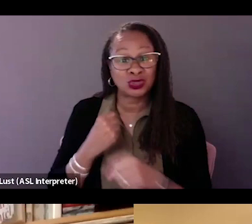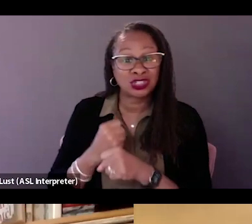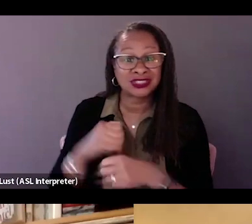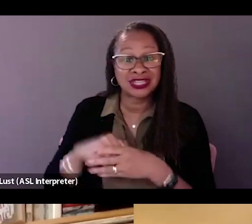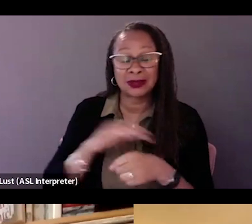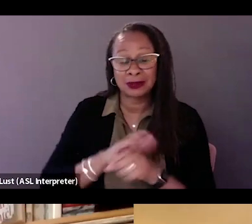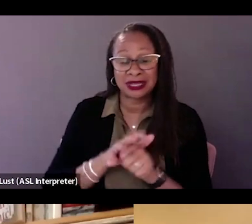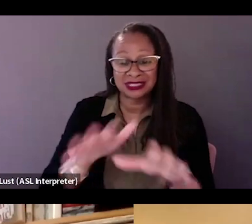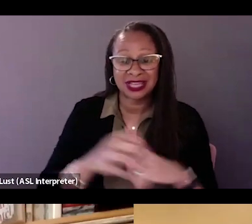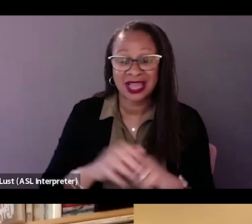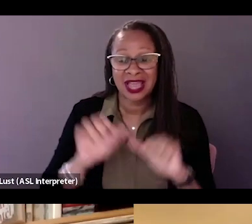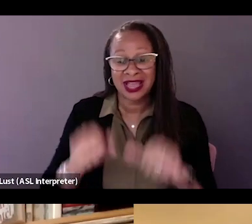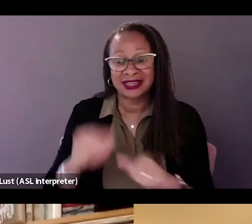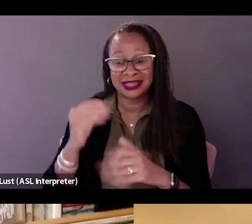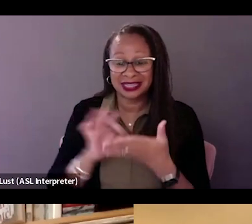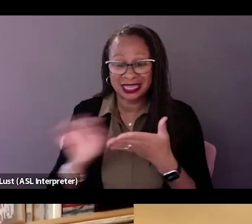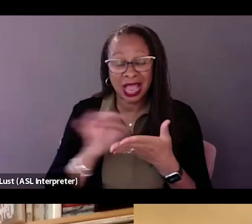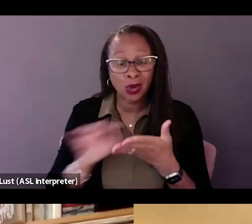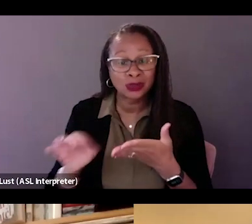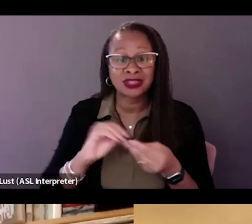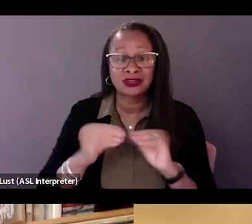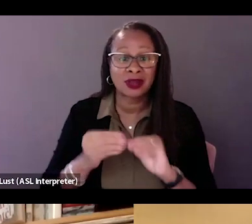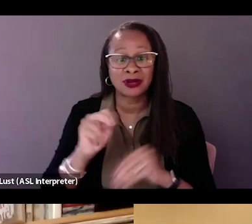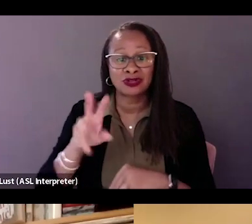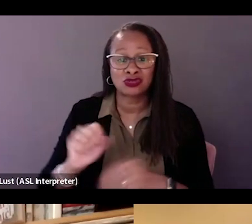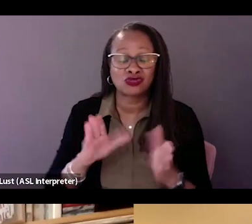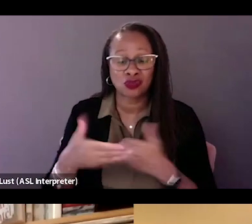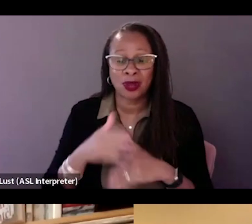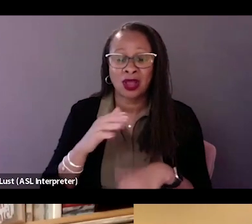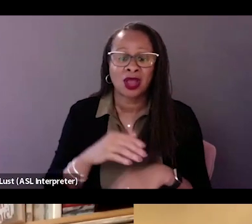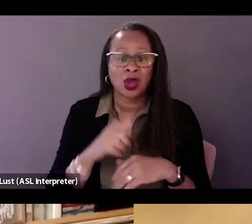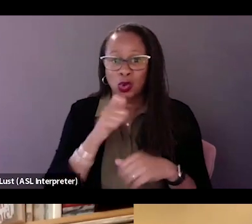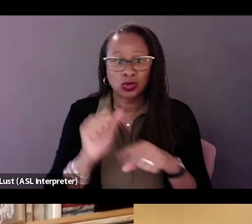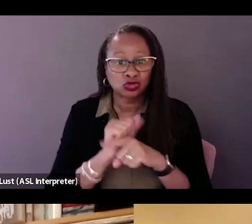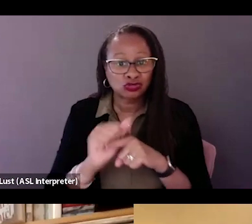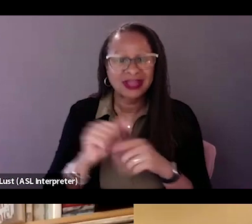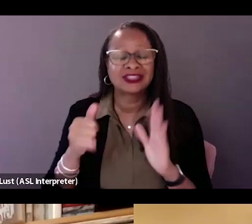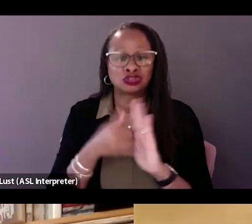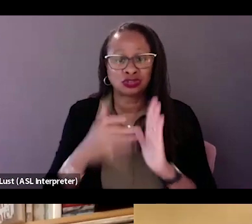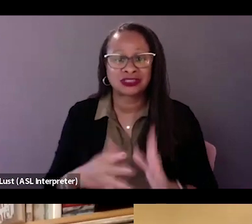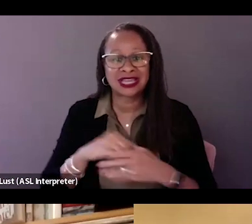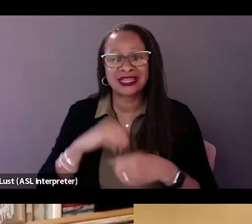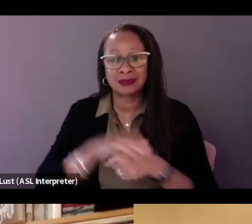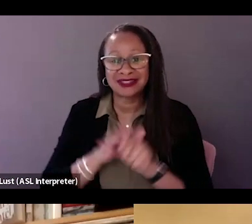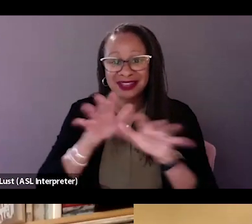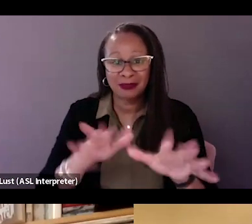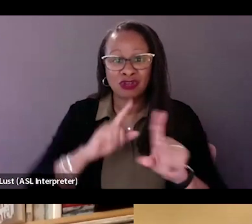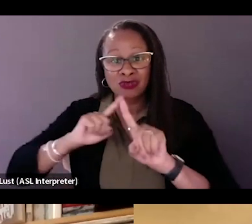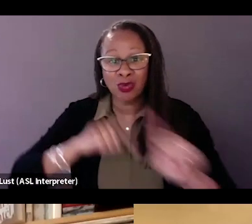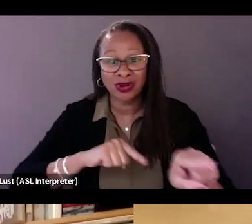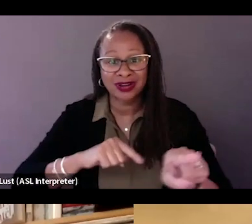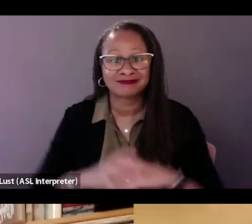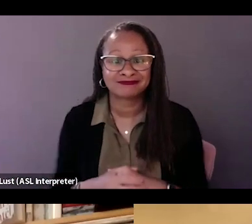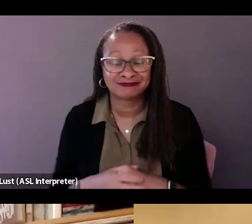I can count the number of newsrooms on my fingertips who trained their journalists in pandemic reporting. Mm.